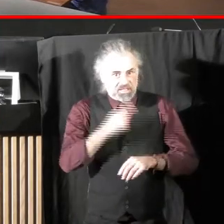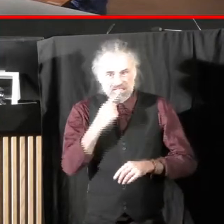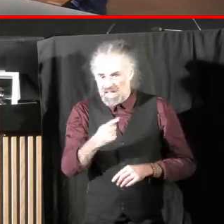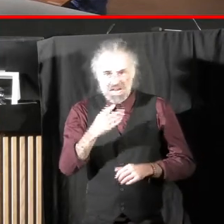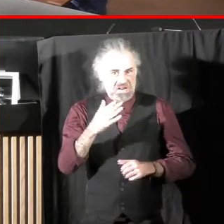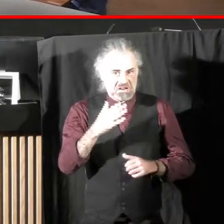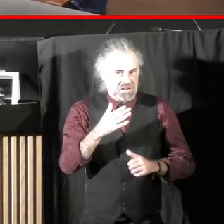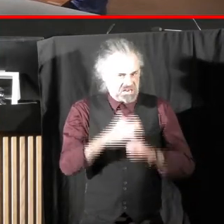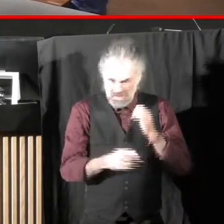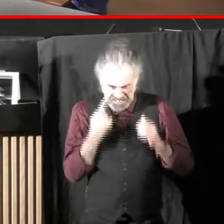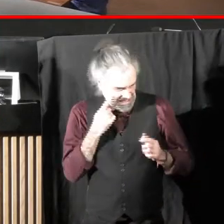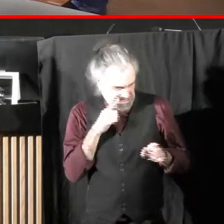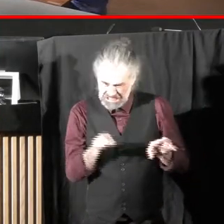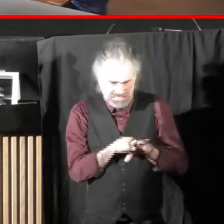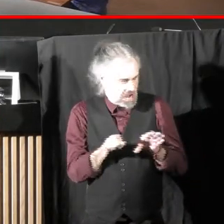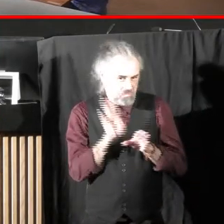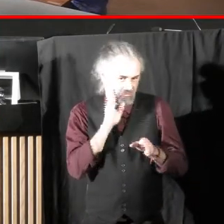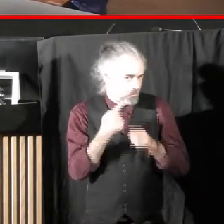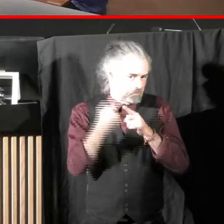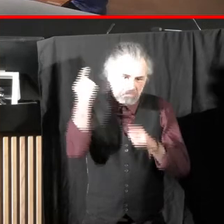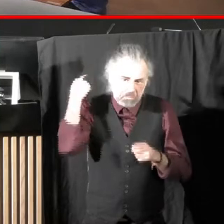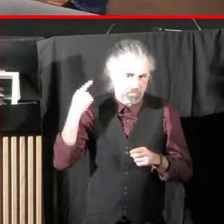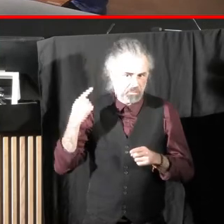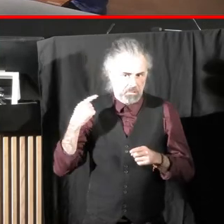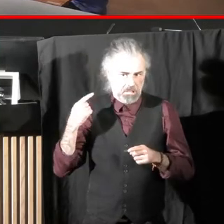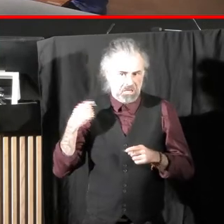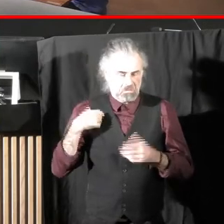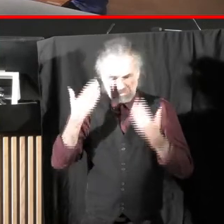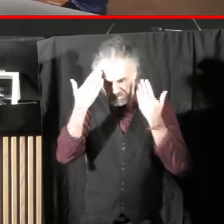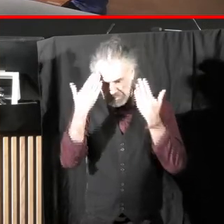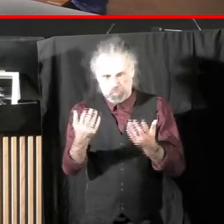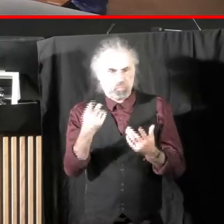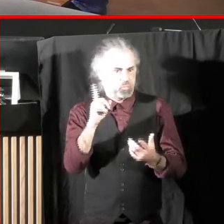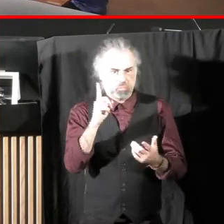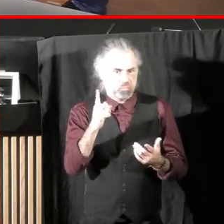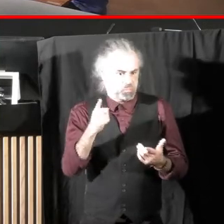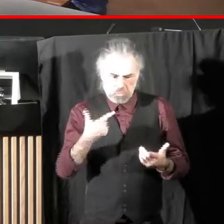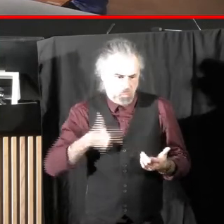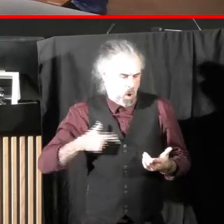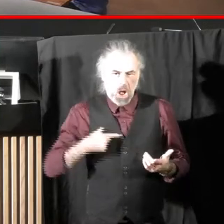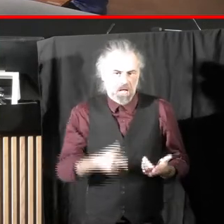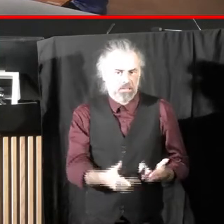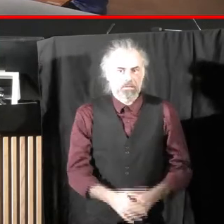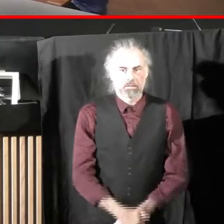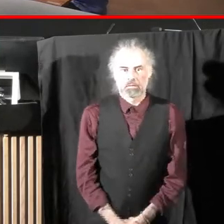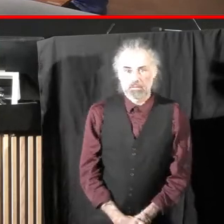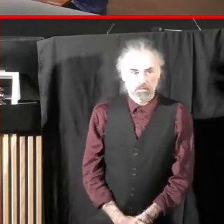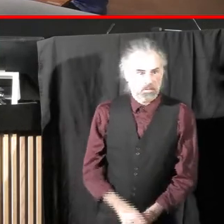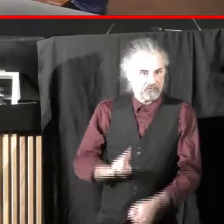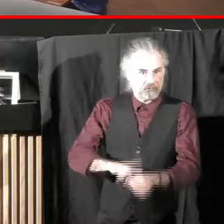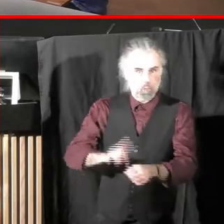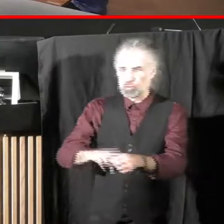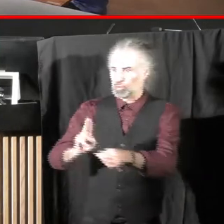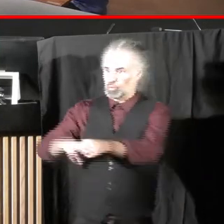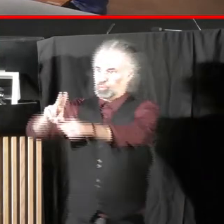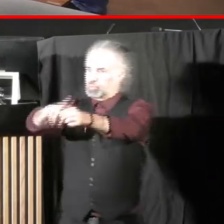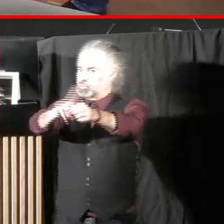seen anything like this before and had no idea what it was. Let's vote.